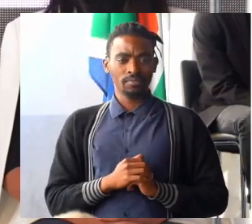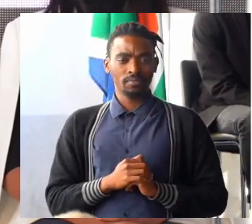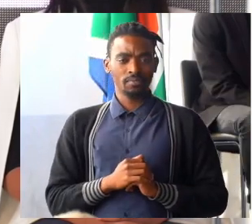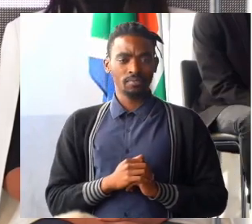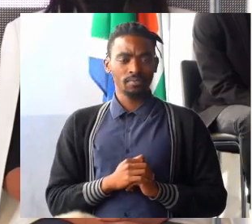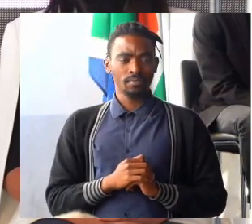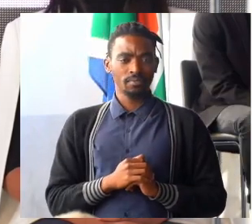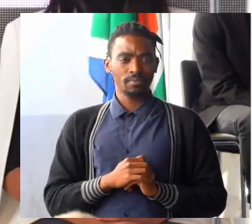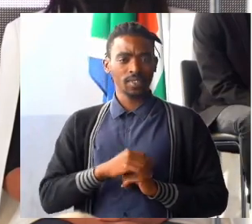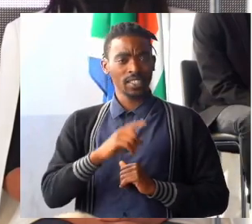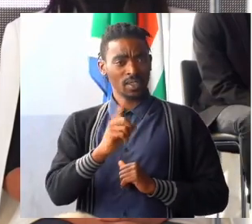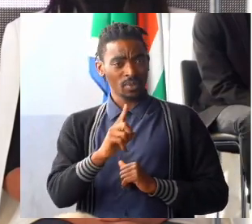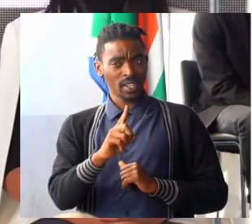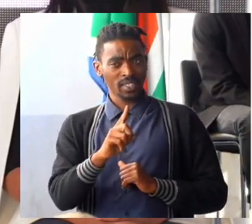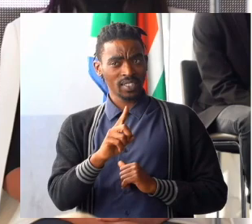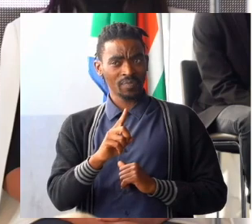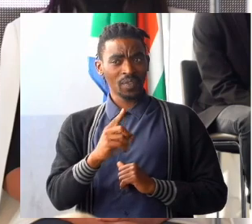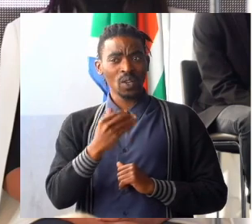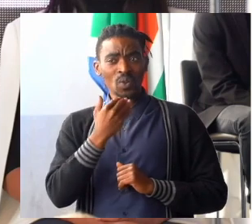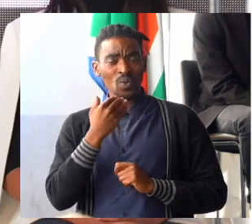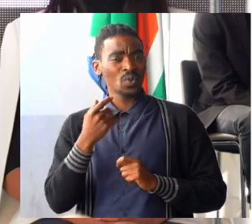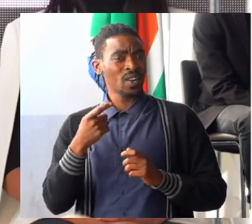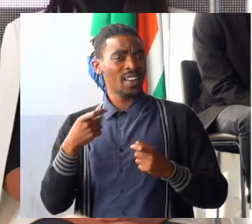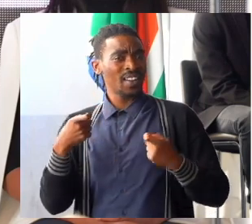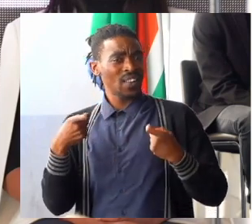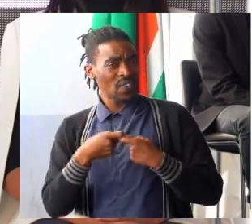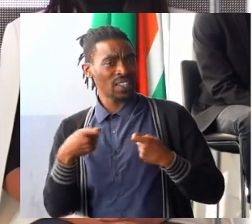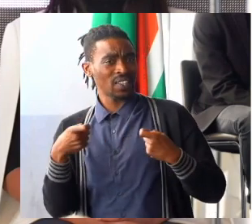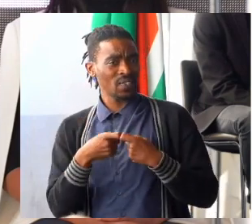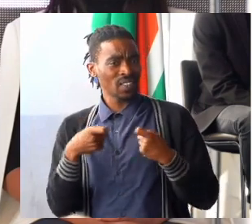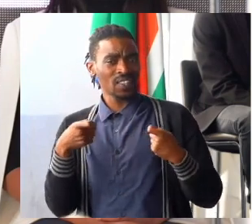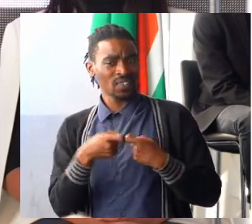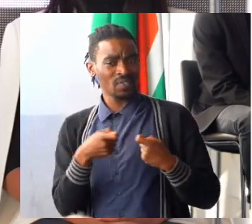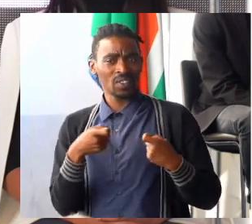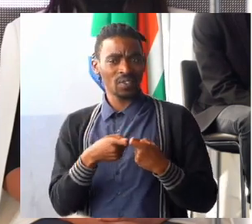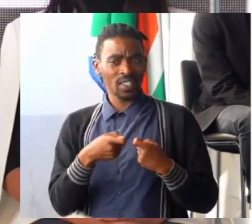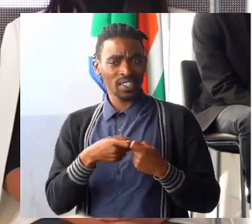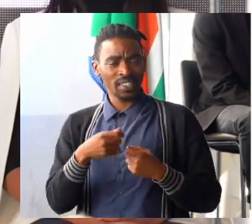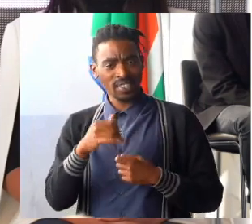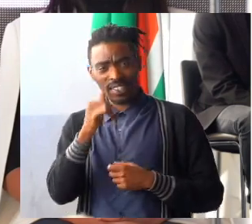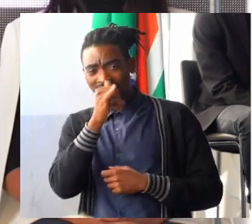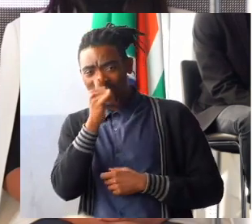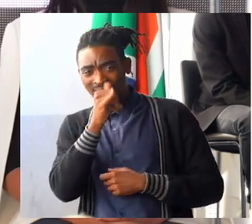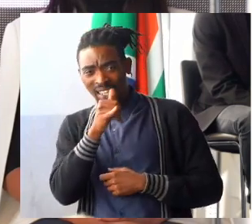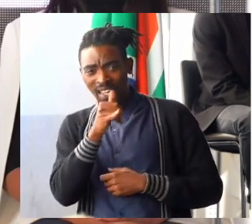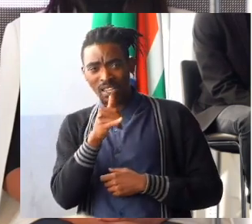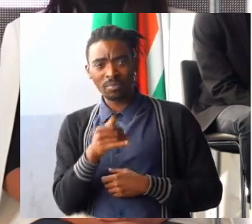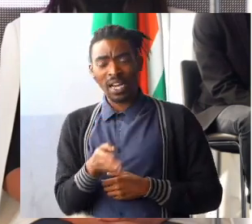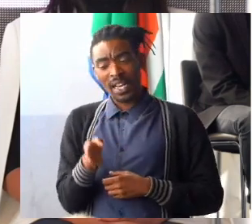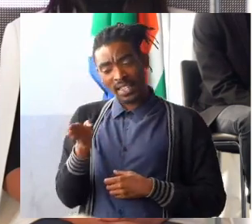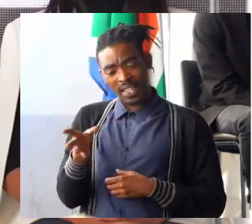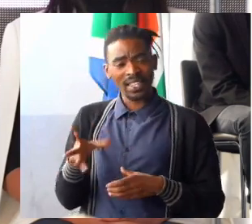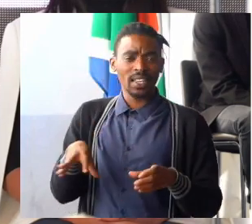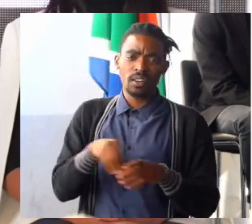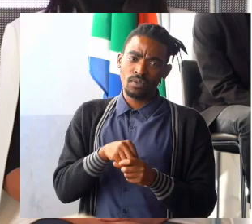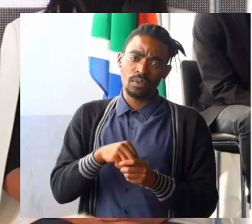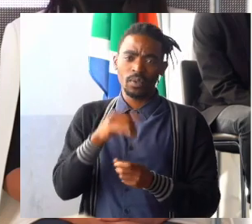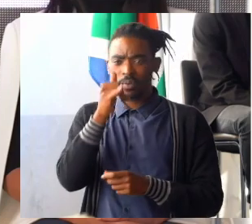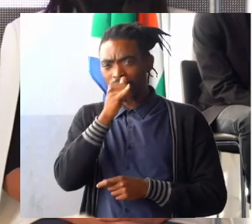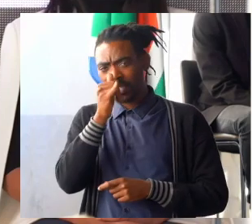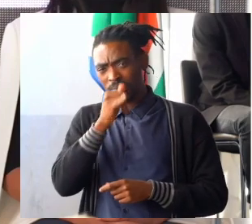that those who are tasked with fighting crime are themselves criminals, and therefore we can do nothing about it.